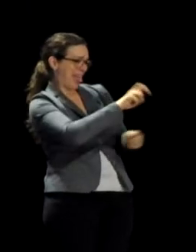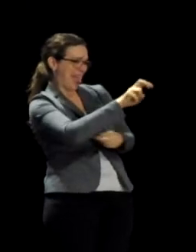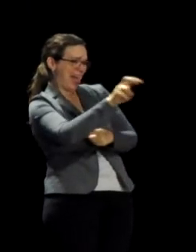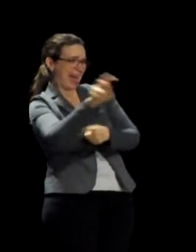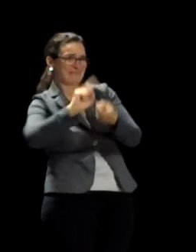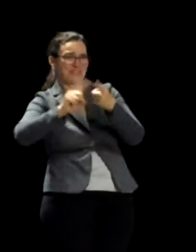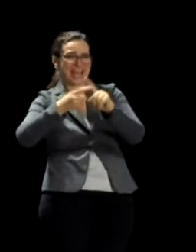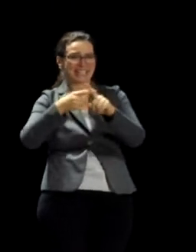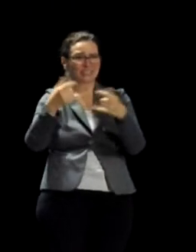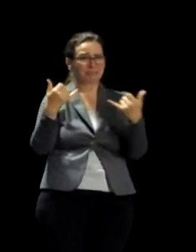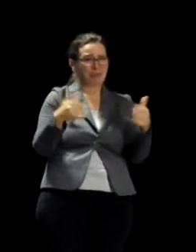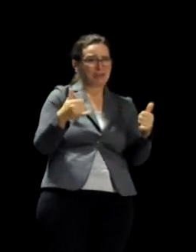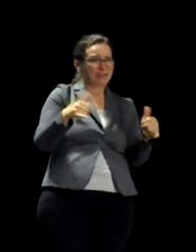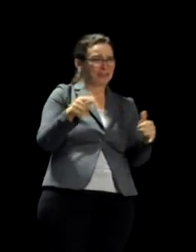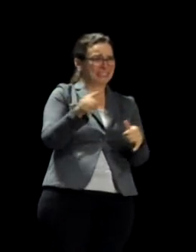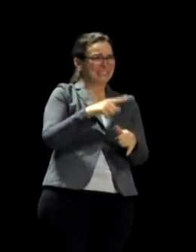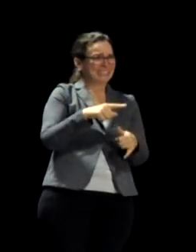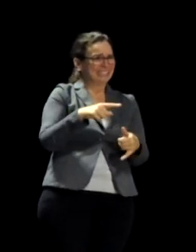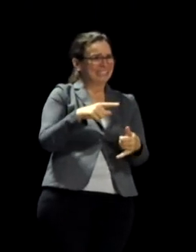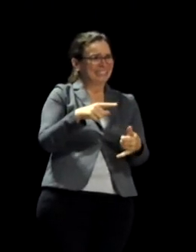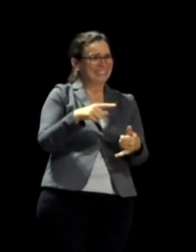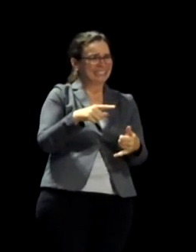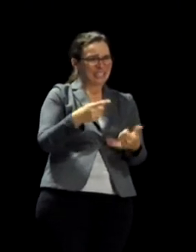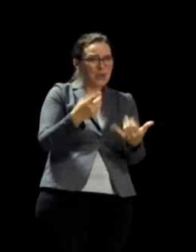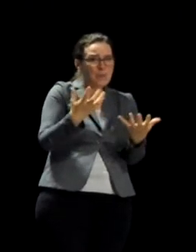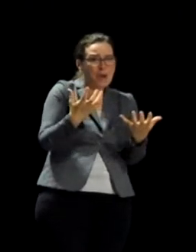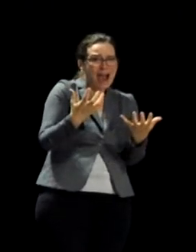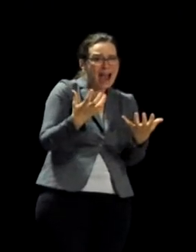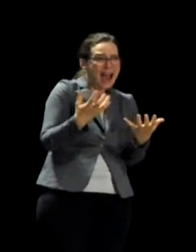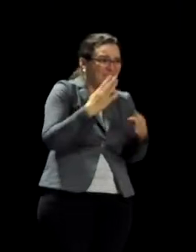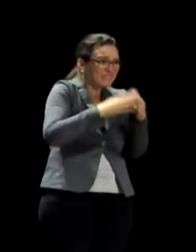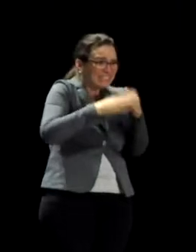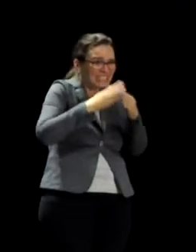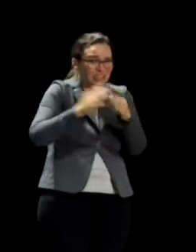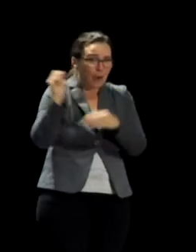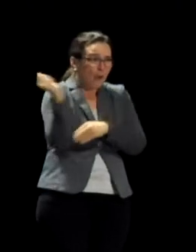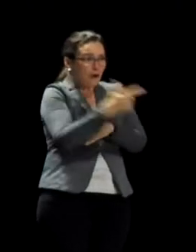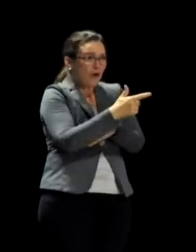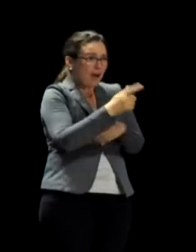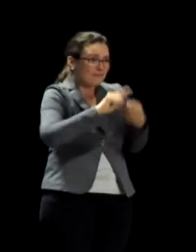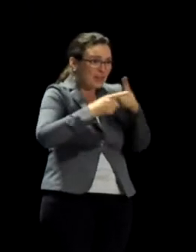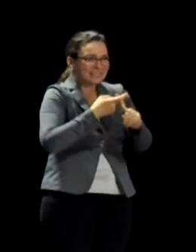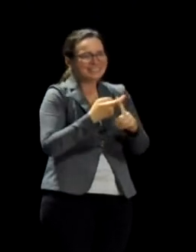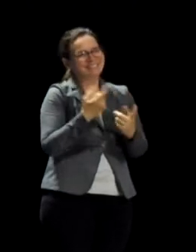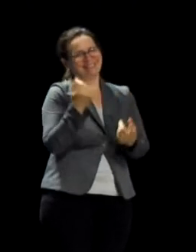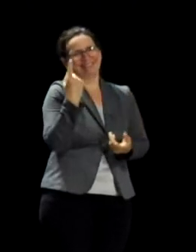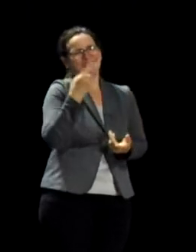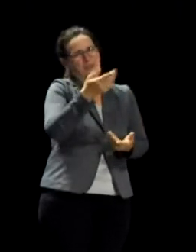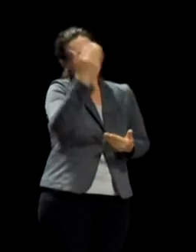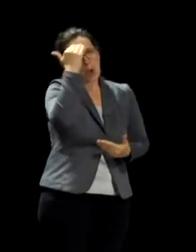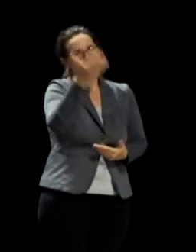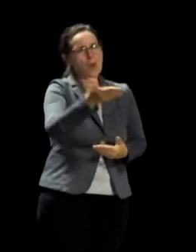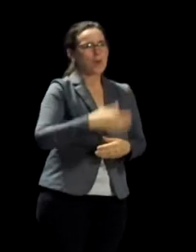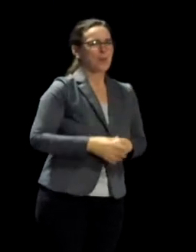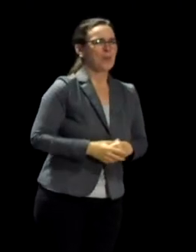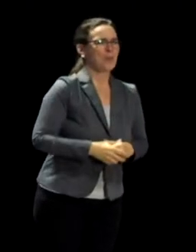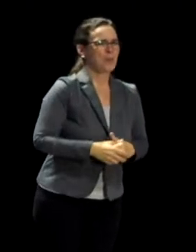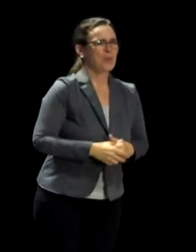you go to college. So I get it. I was lucky when I was a senior way back